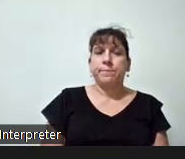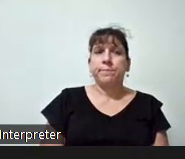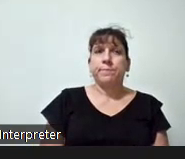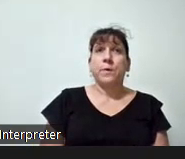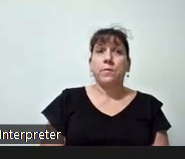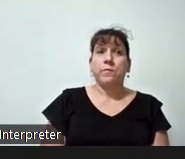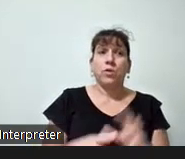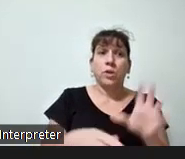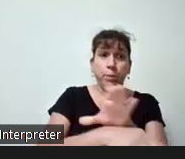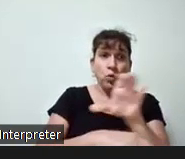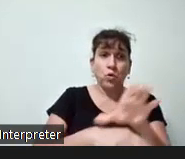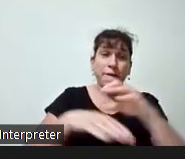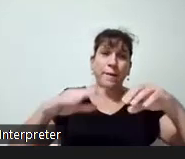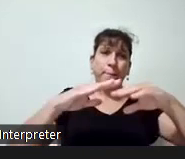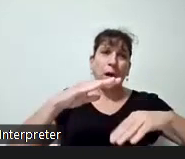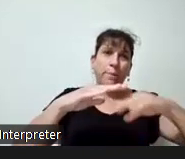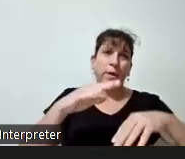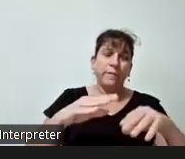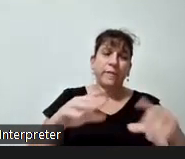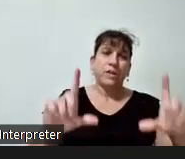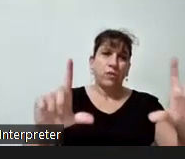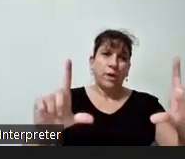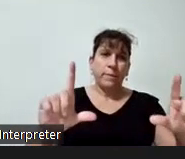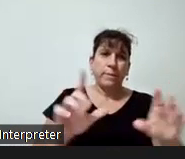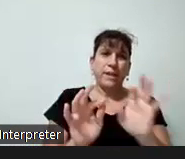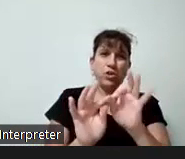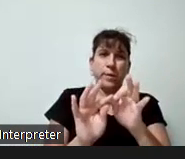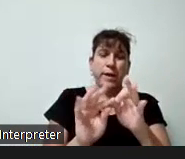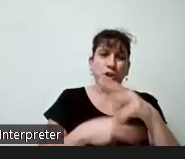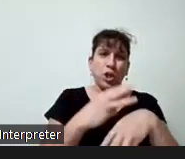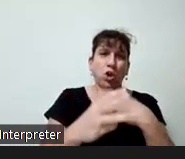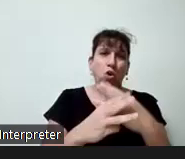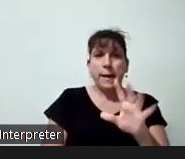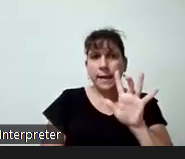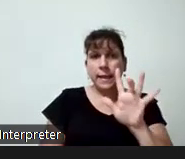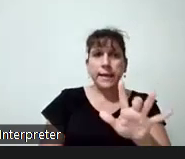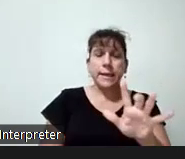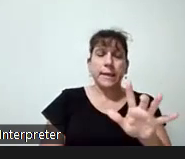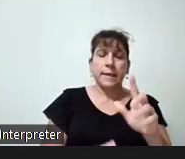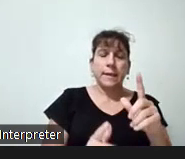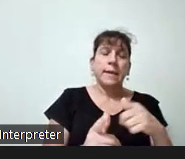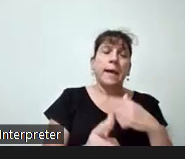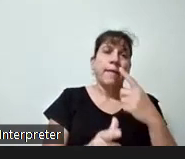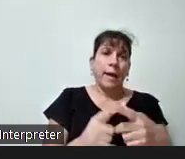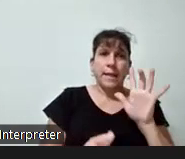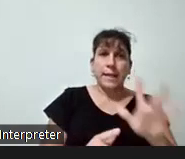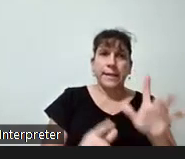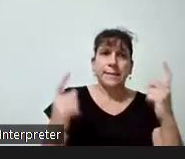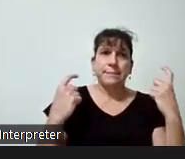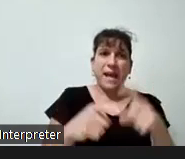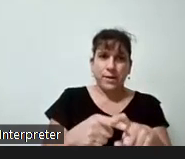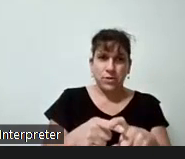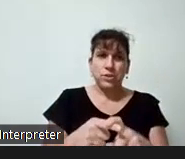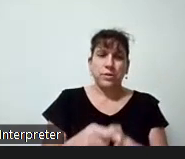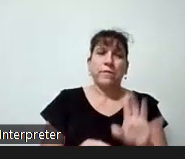On a computer, at the bottom of the screen will be an interpretation globe. Click that globe and then select Spanish. On